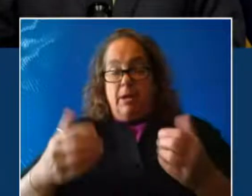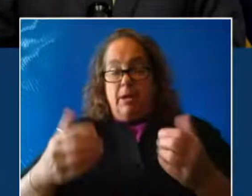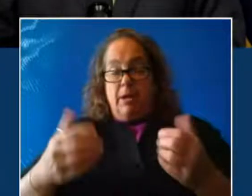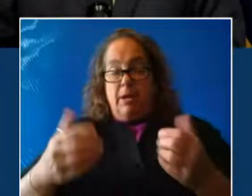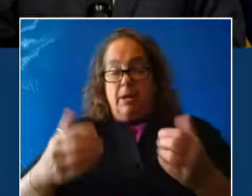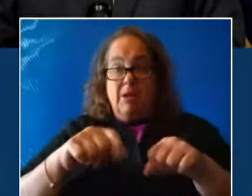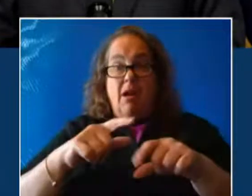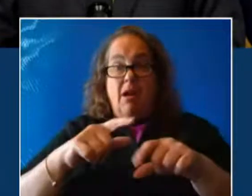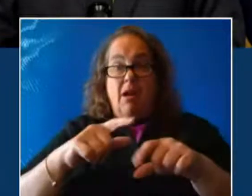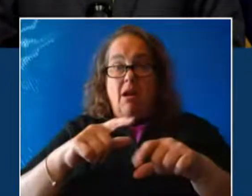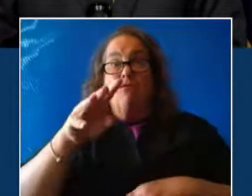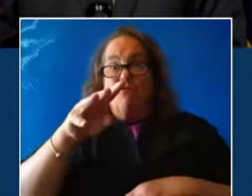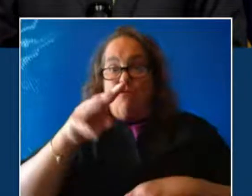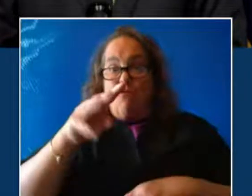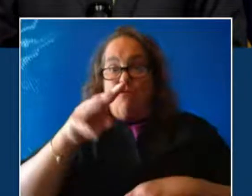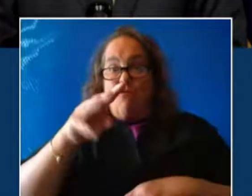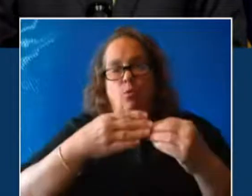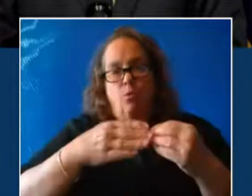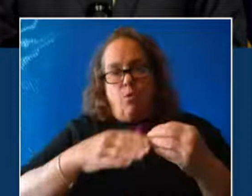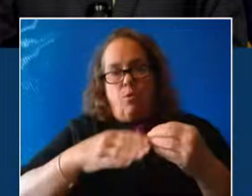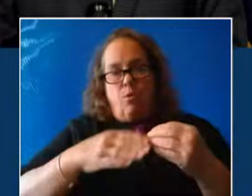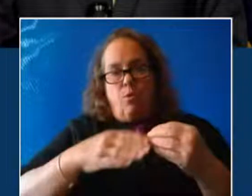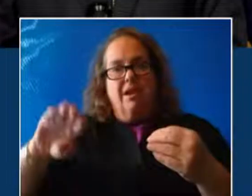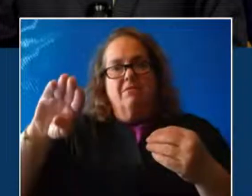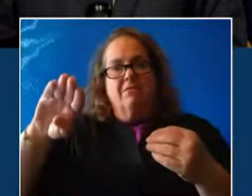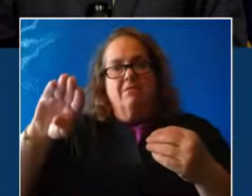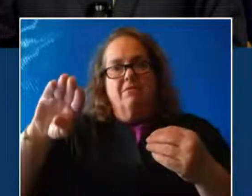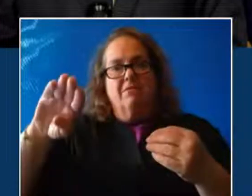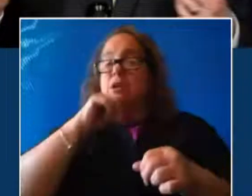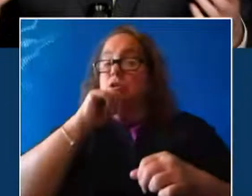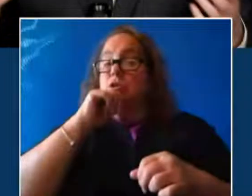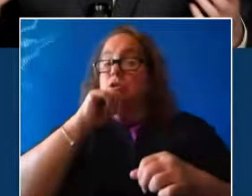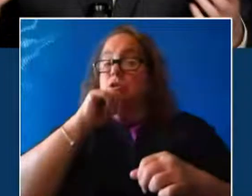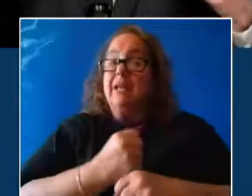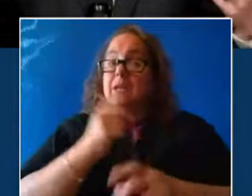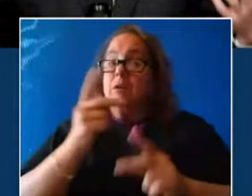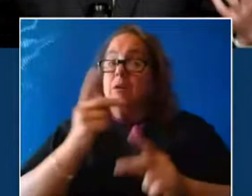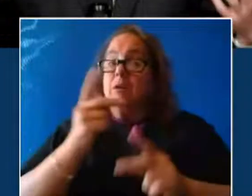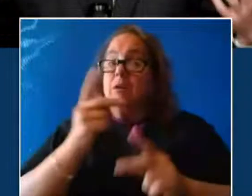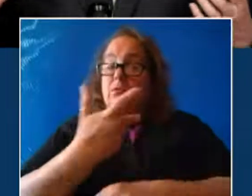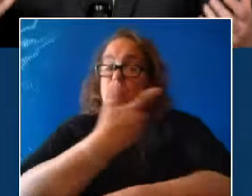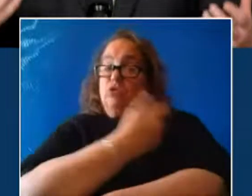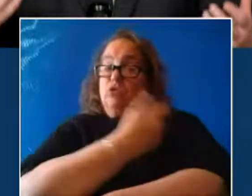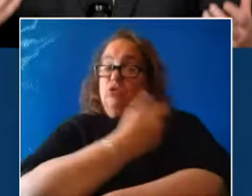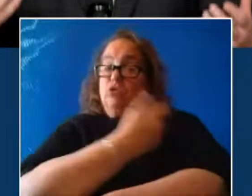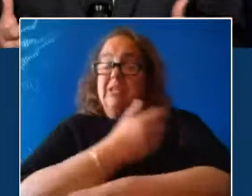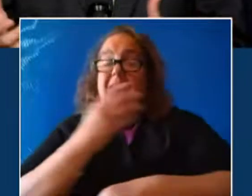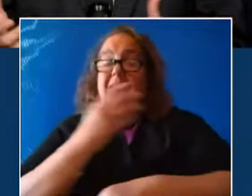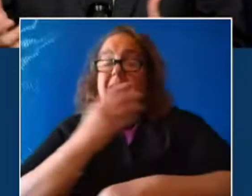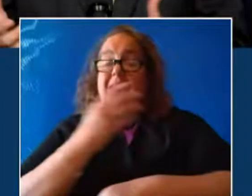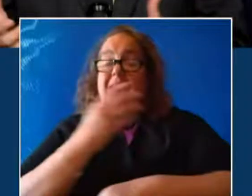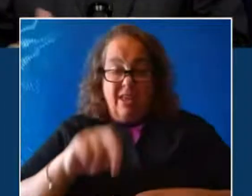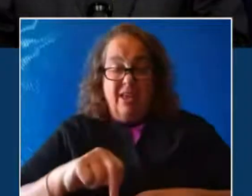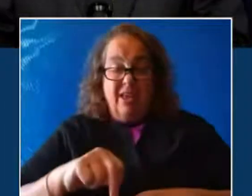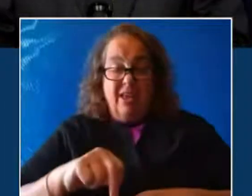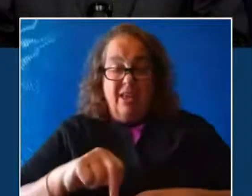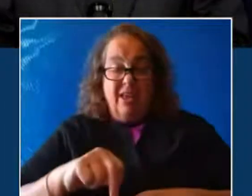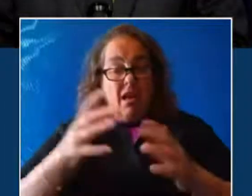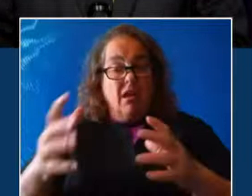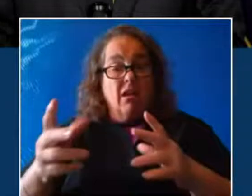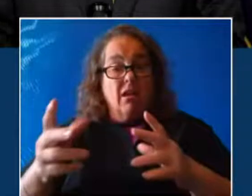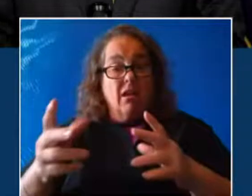get individuals vaccinated. And then at least a lot of folks right now being casual